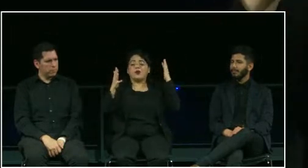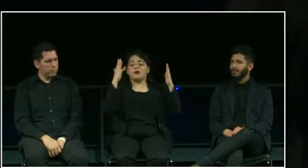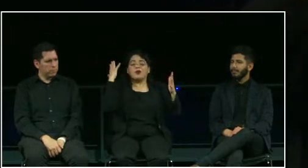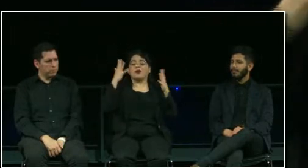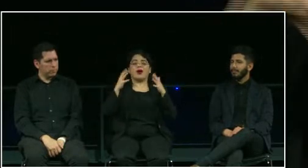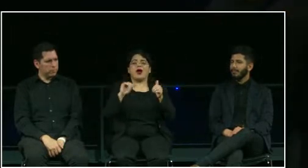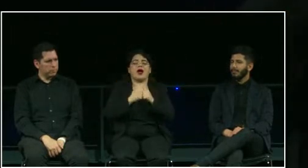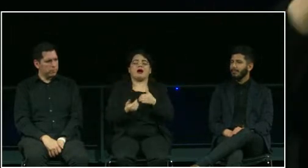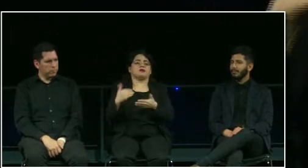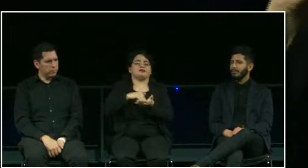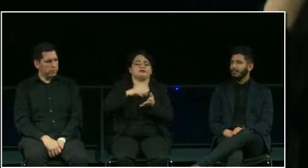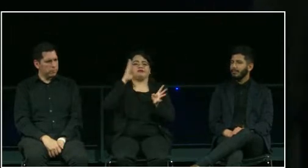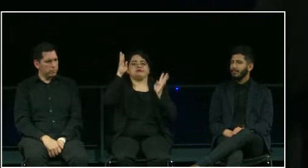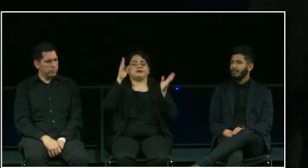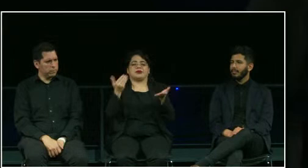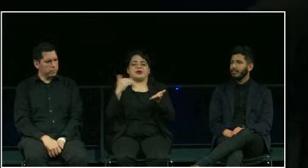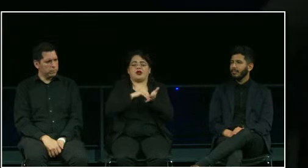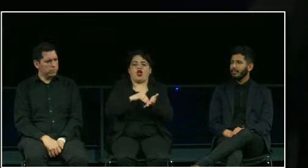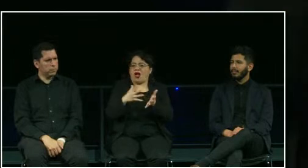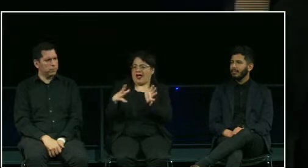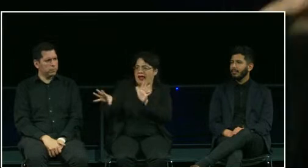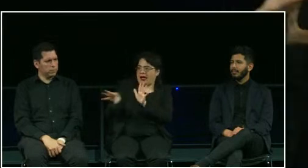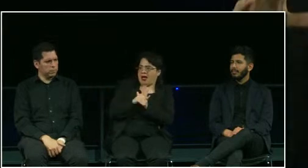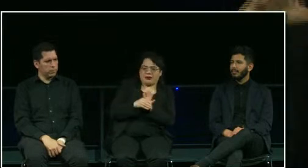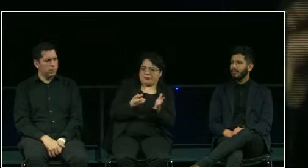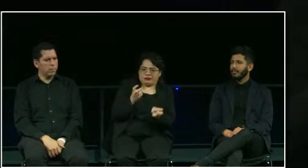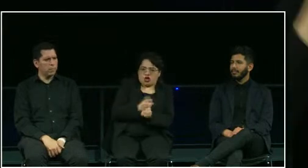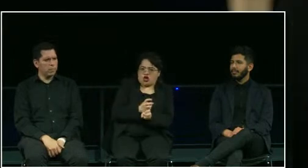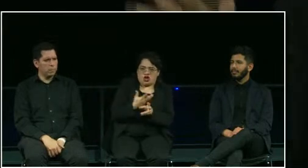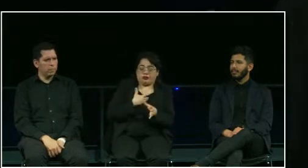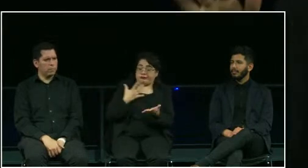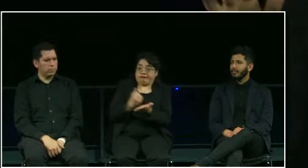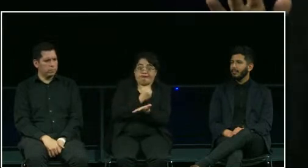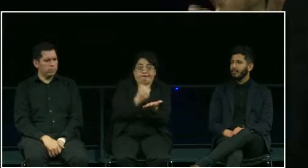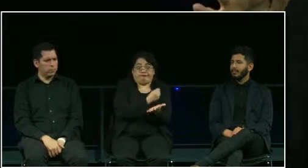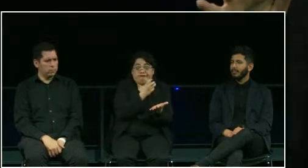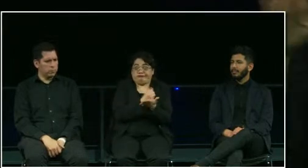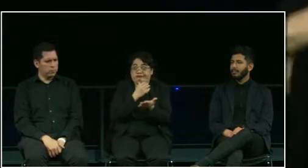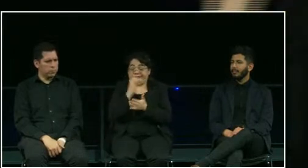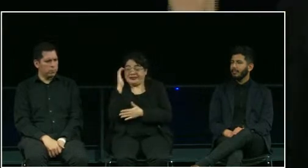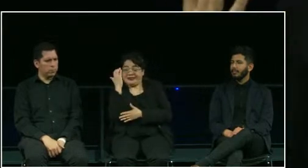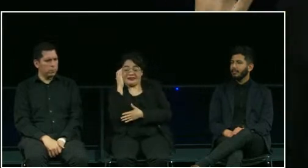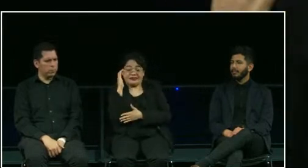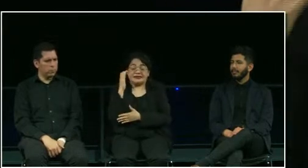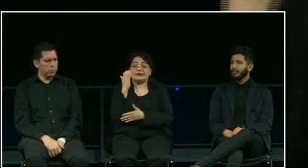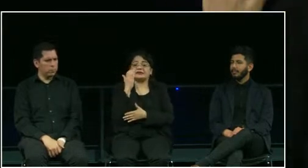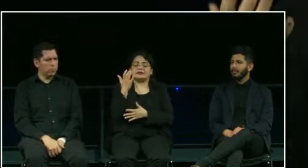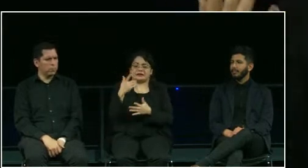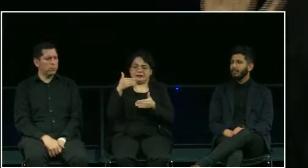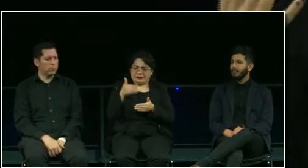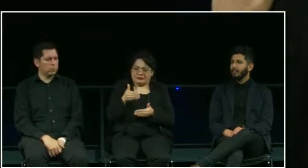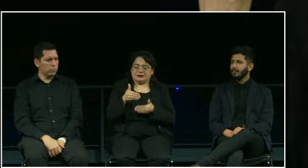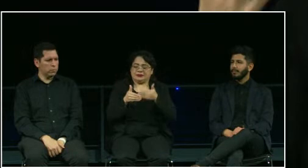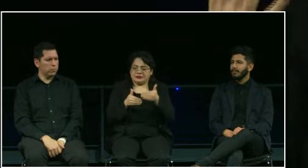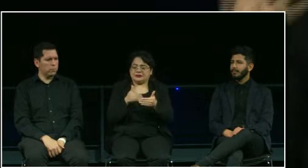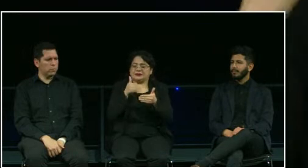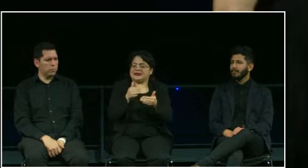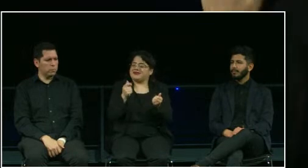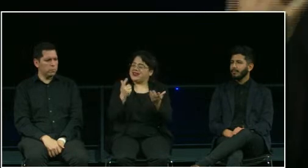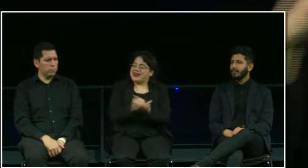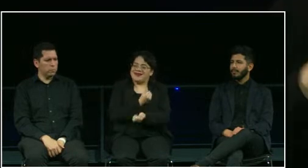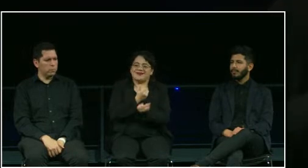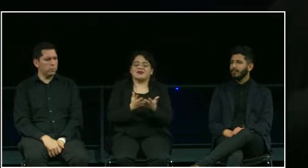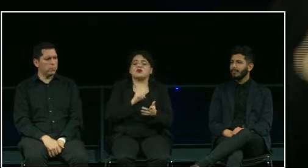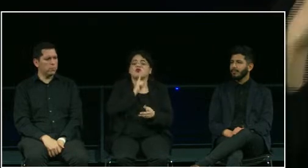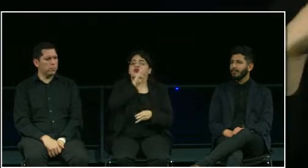and replicate that lighting, the natural lighting source, onto the animation stages. We had to do with every single element of this film. All of